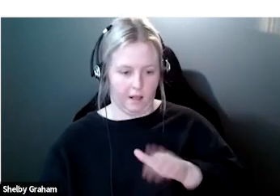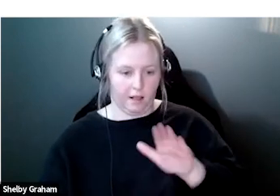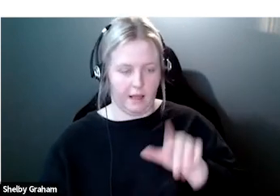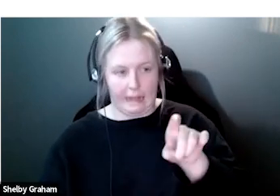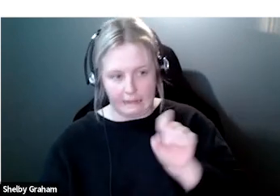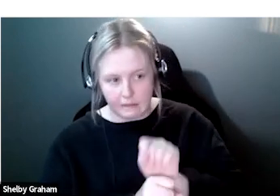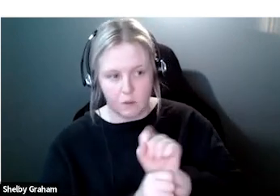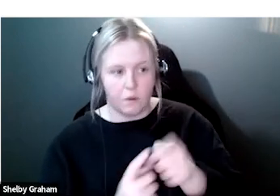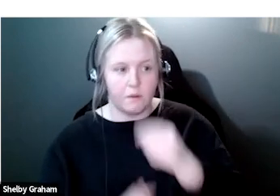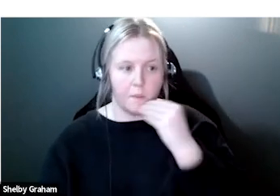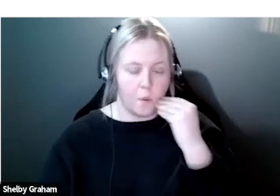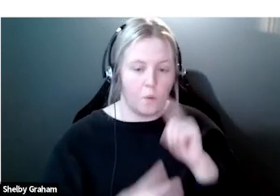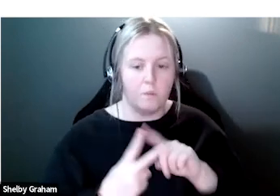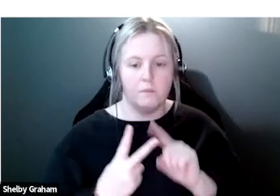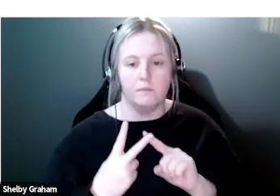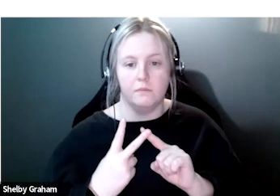that there's going to be